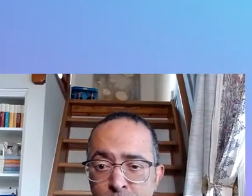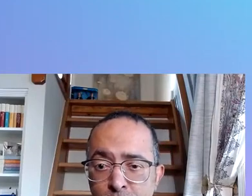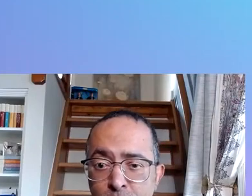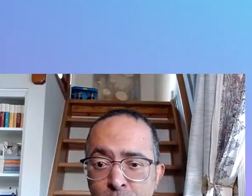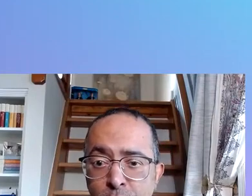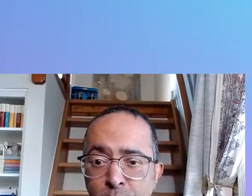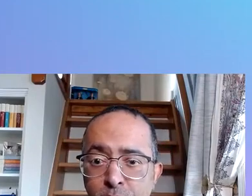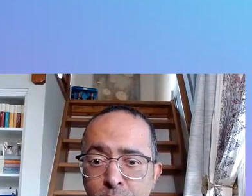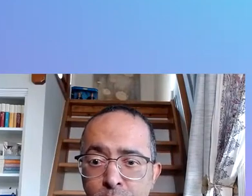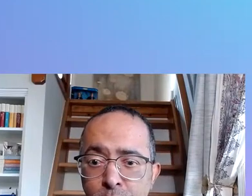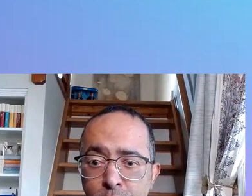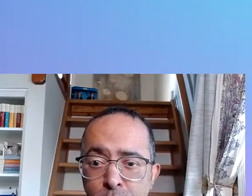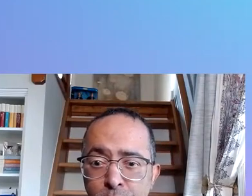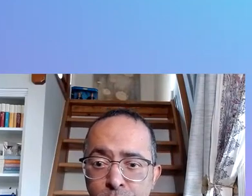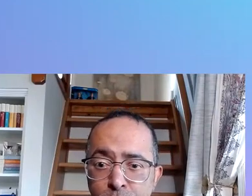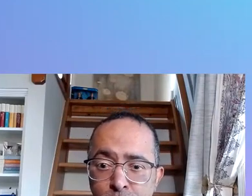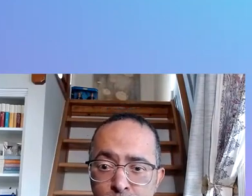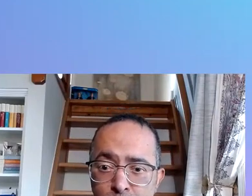point. Let's